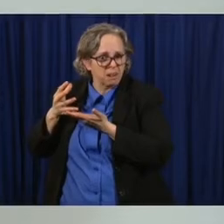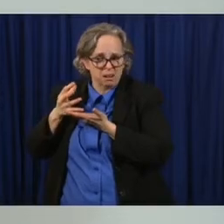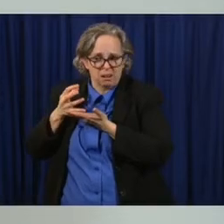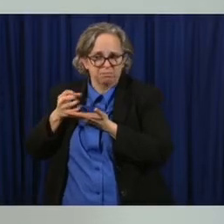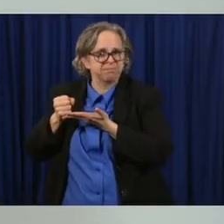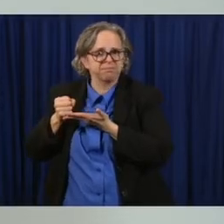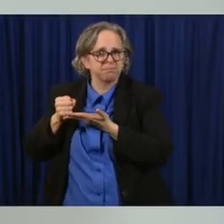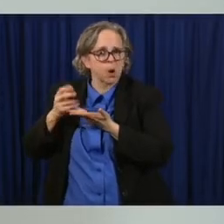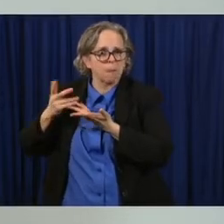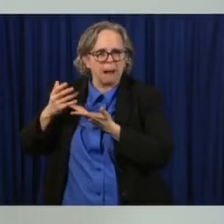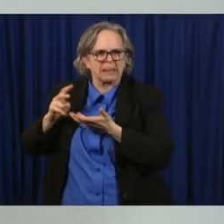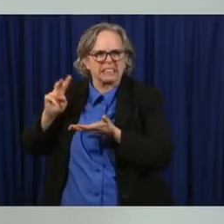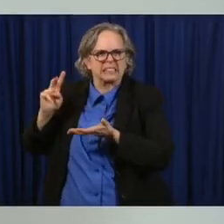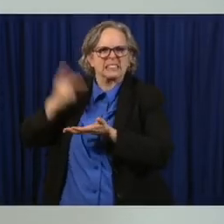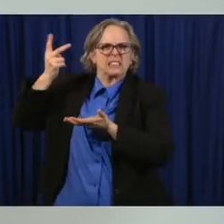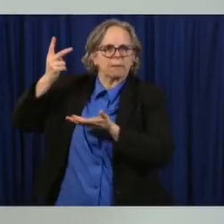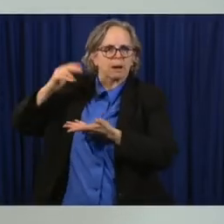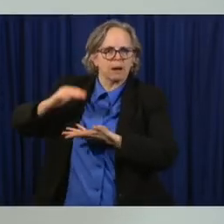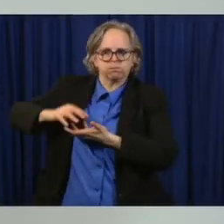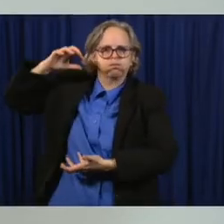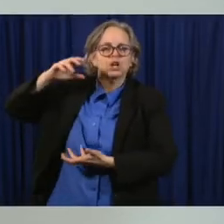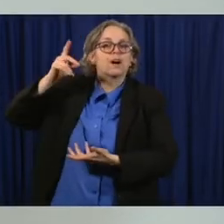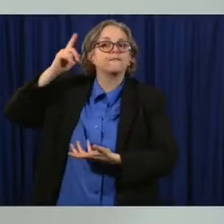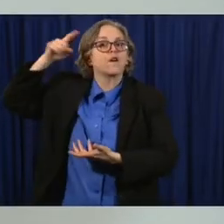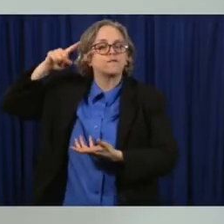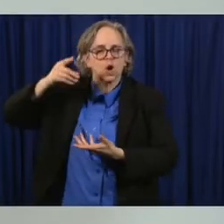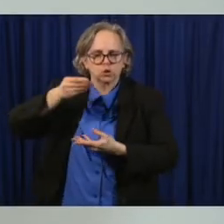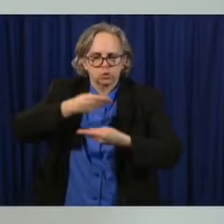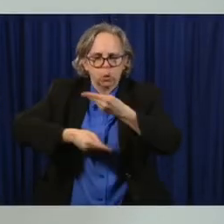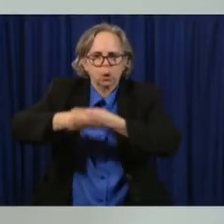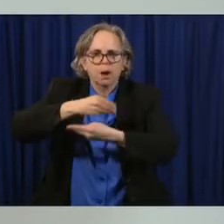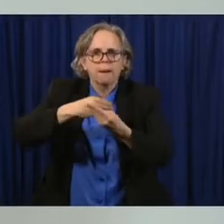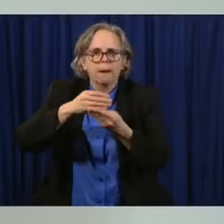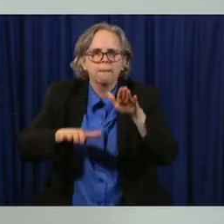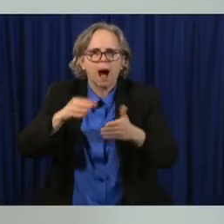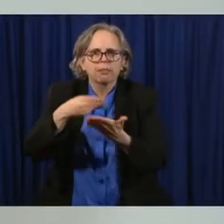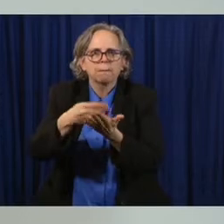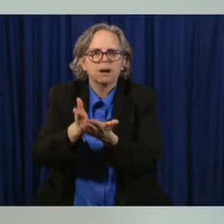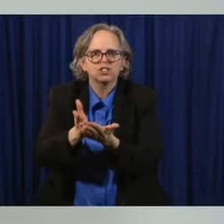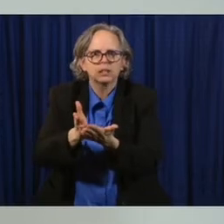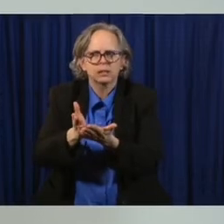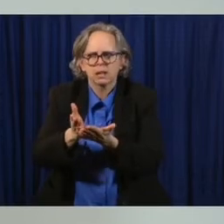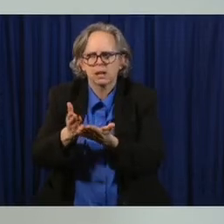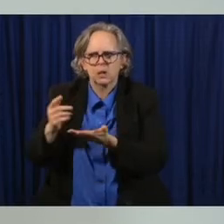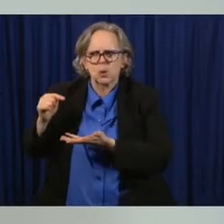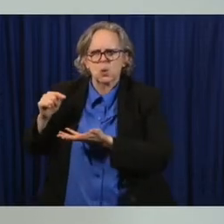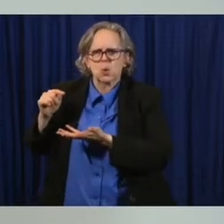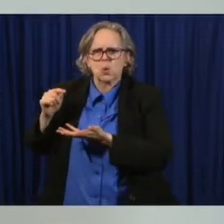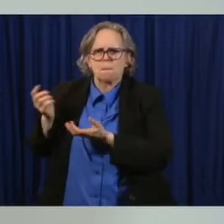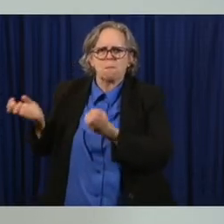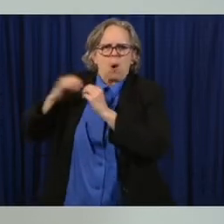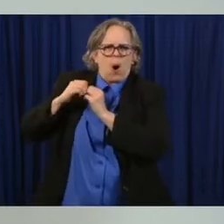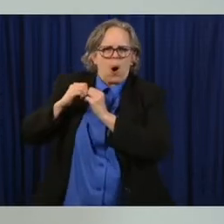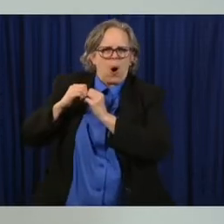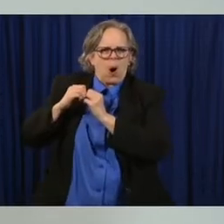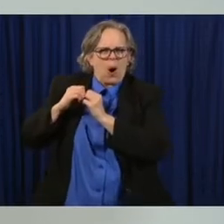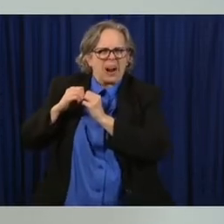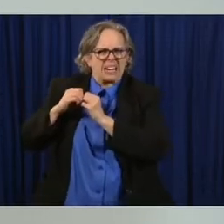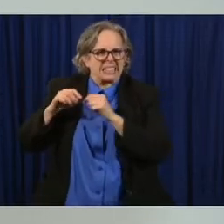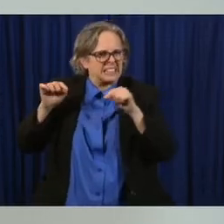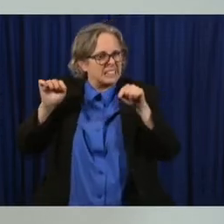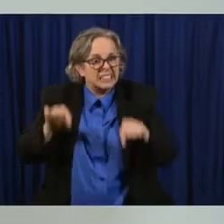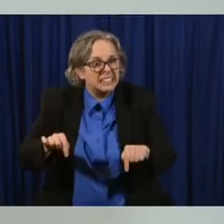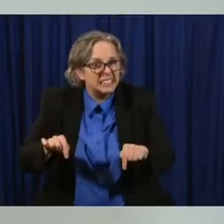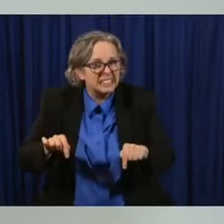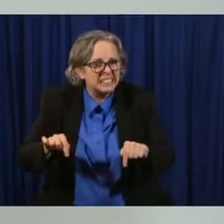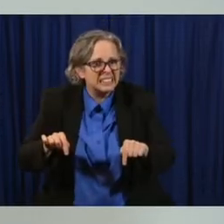the budget over the next 15 months. But this is not about government, not about public officials,